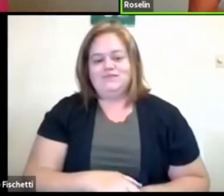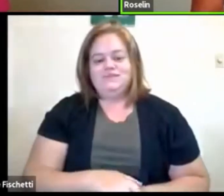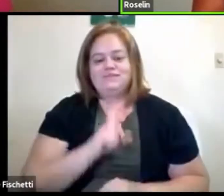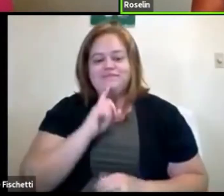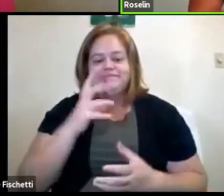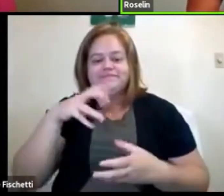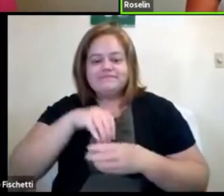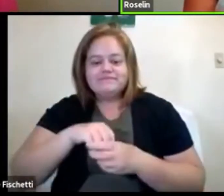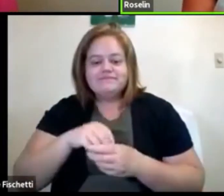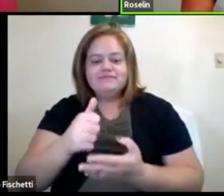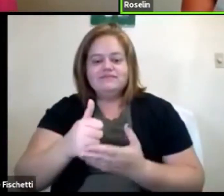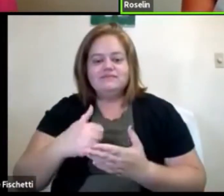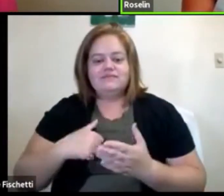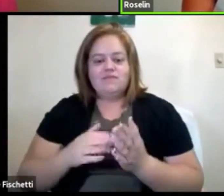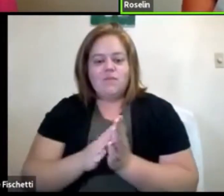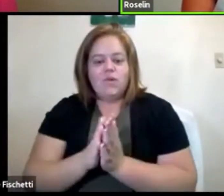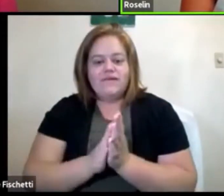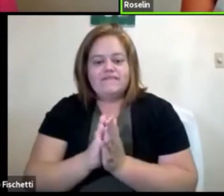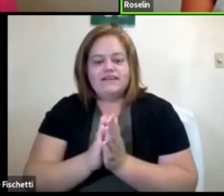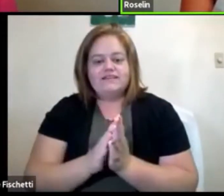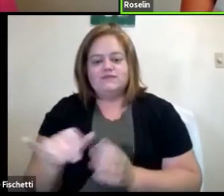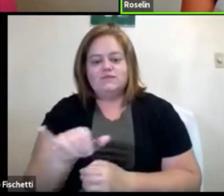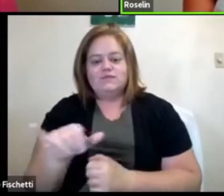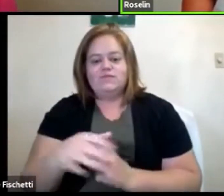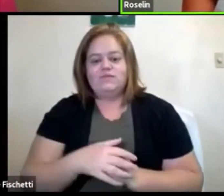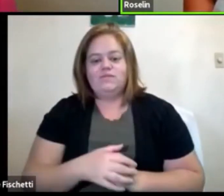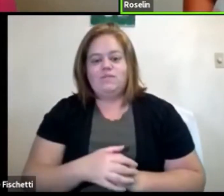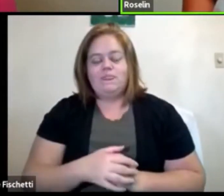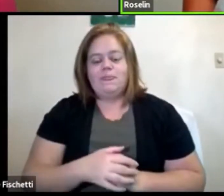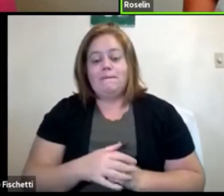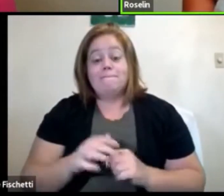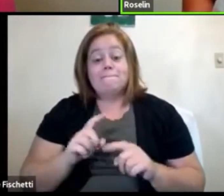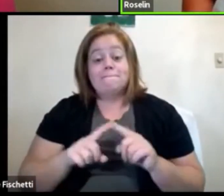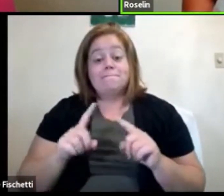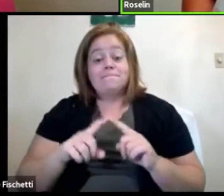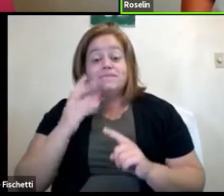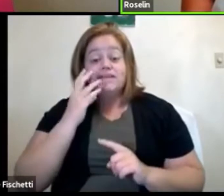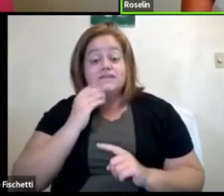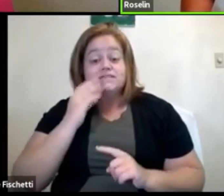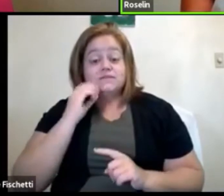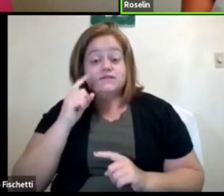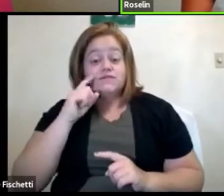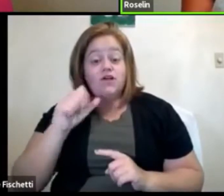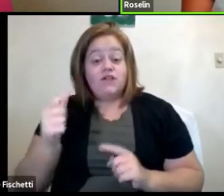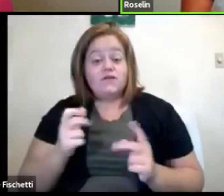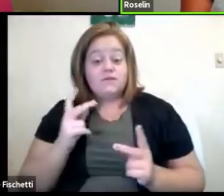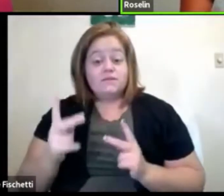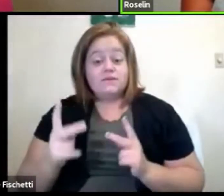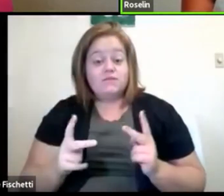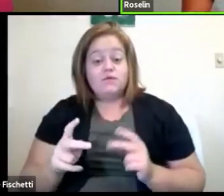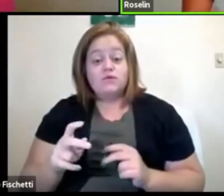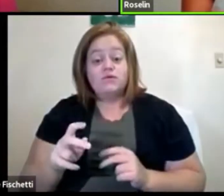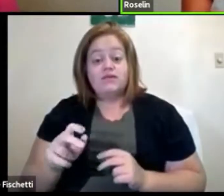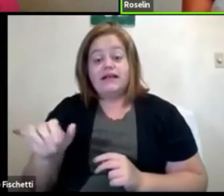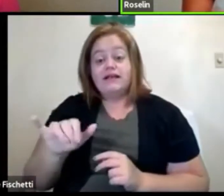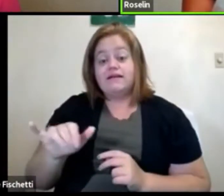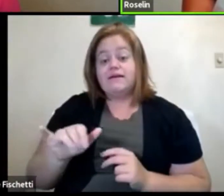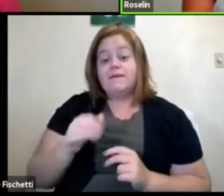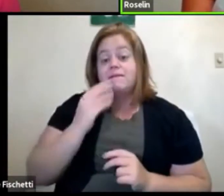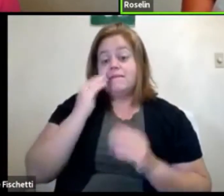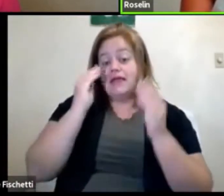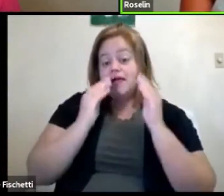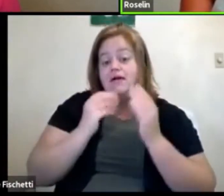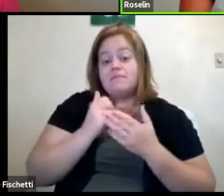motivated. And I've had experiences just talking to people in the way that makeup helps them